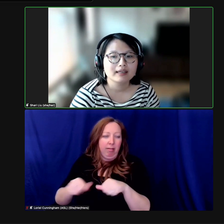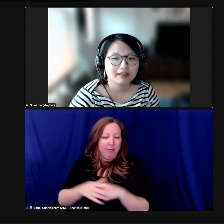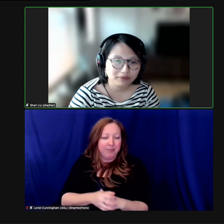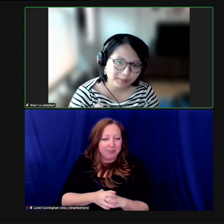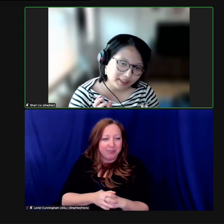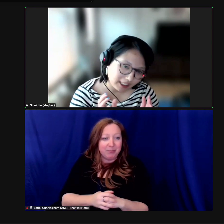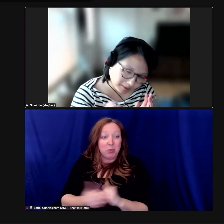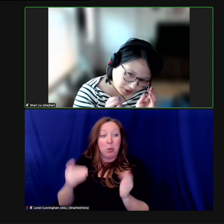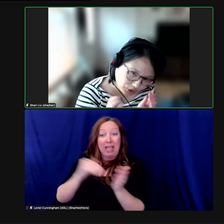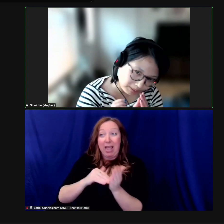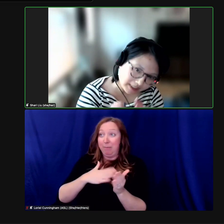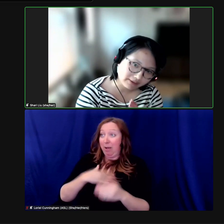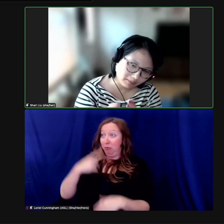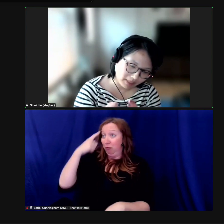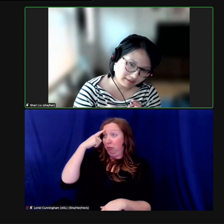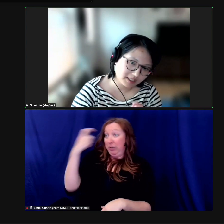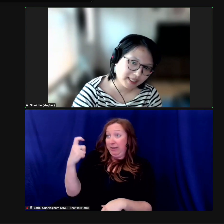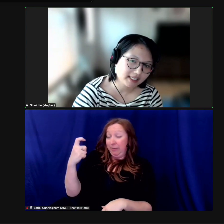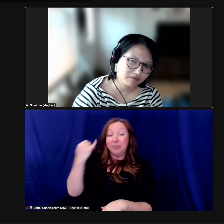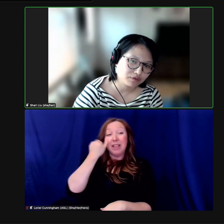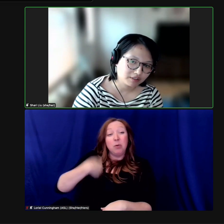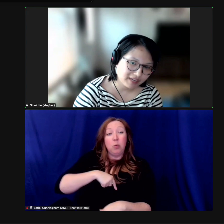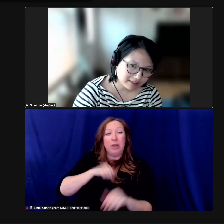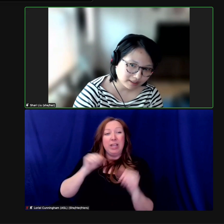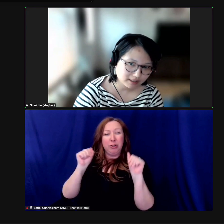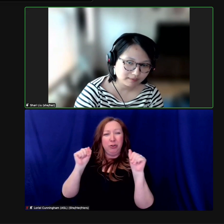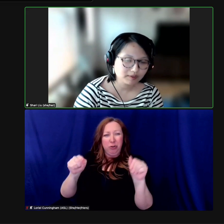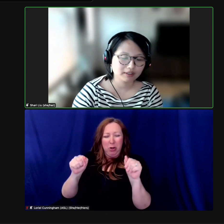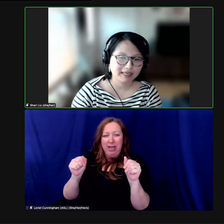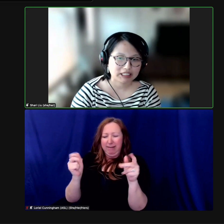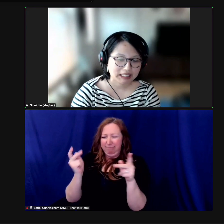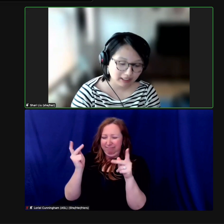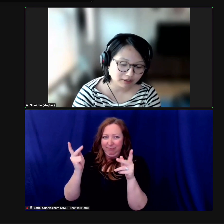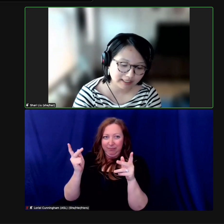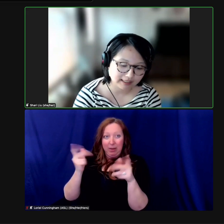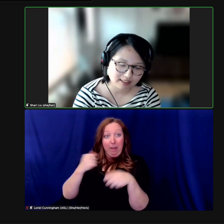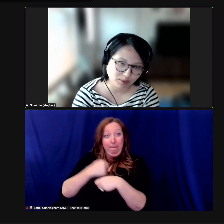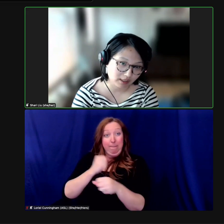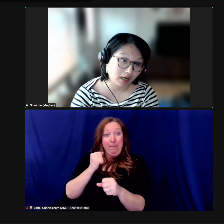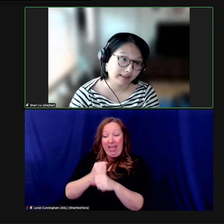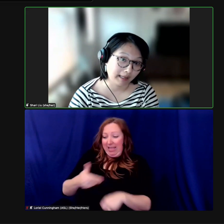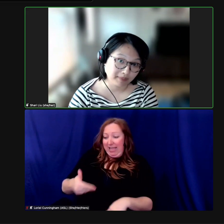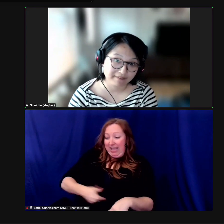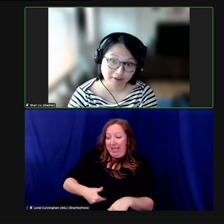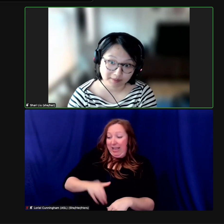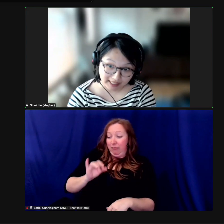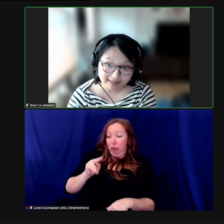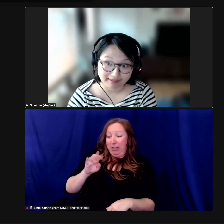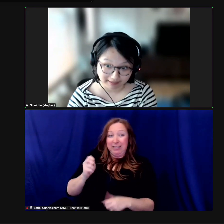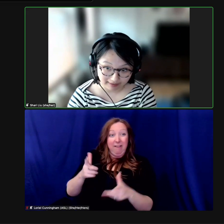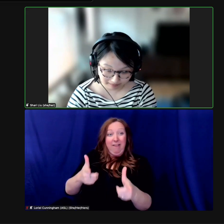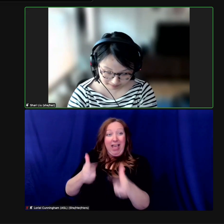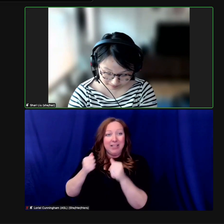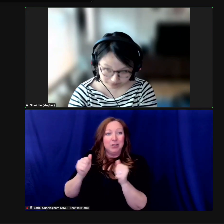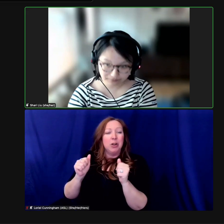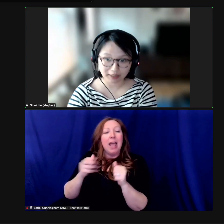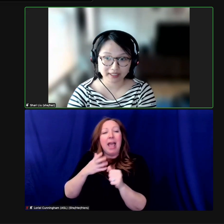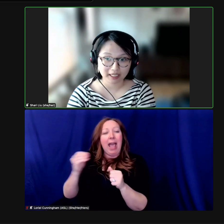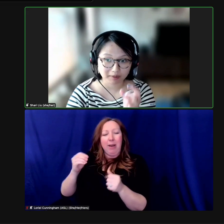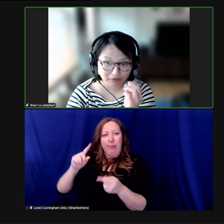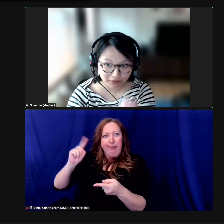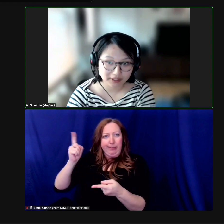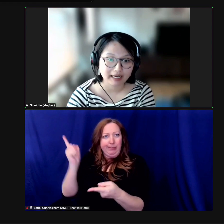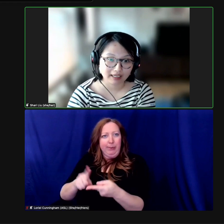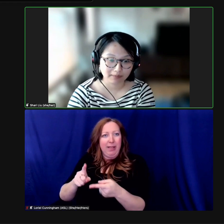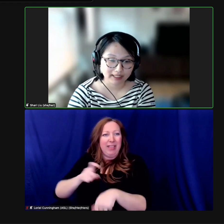be, if we were able to trim down the model to make inference faster, you could imagine integrating this with online platforms like Lookit that